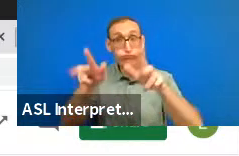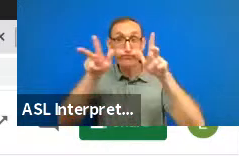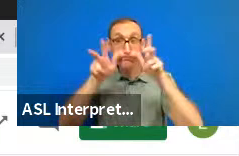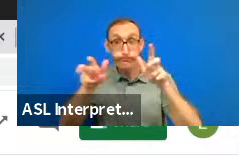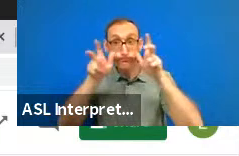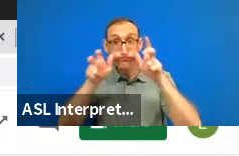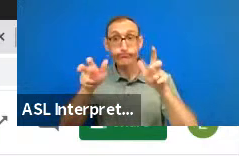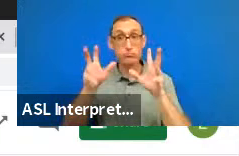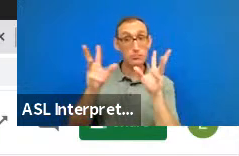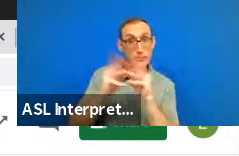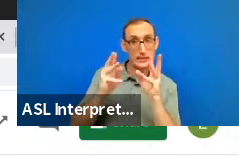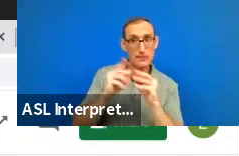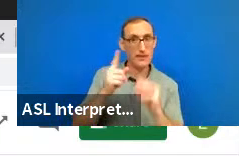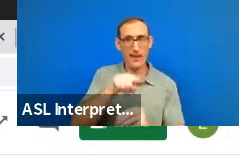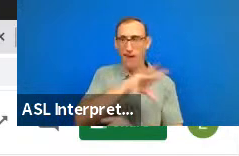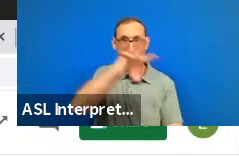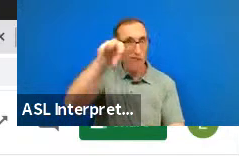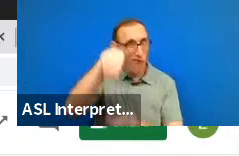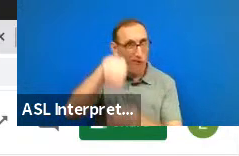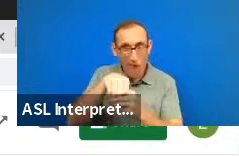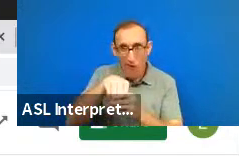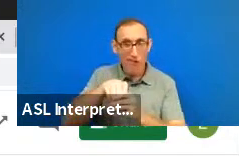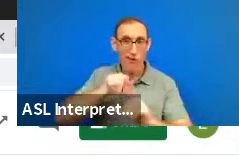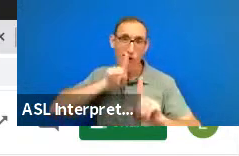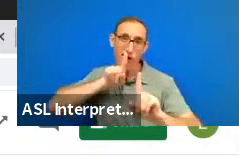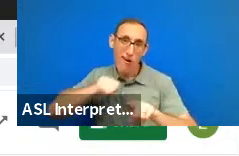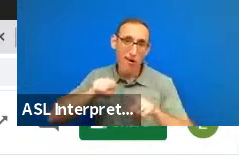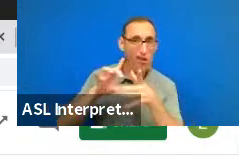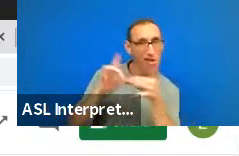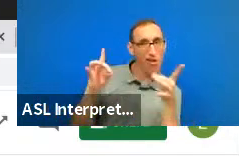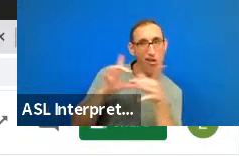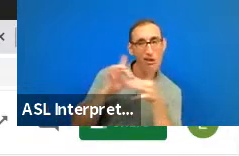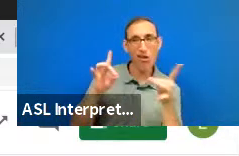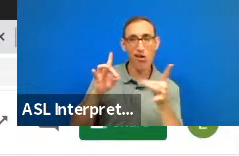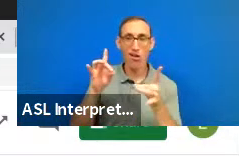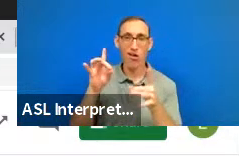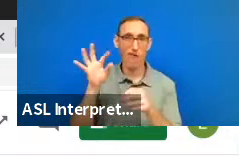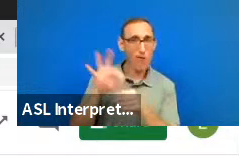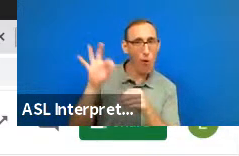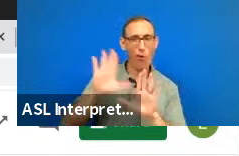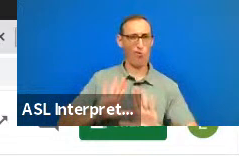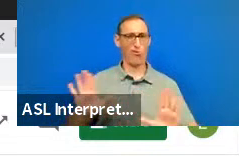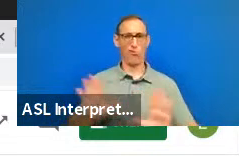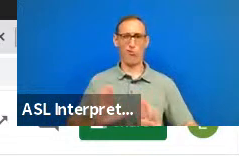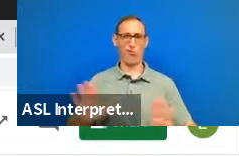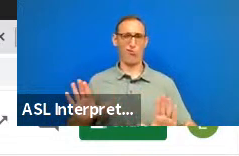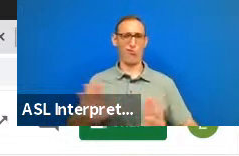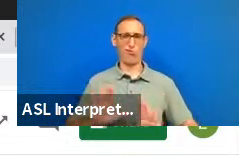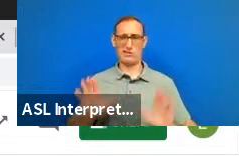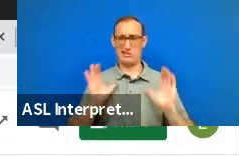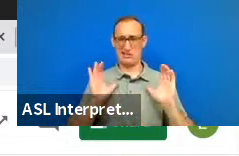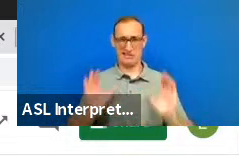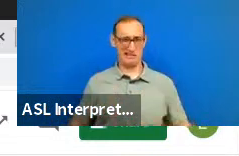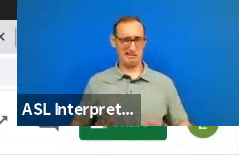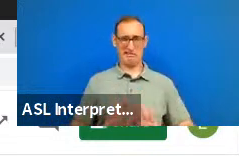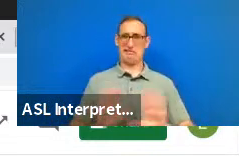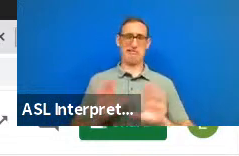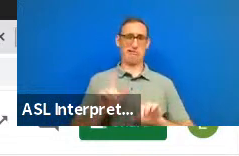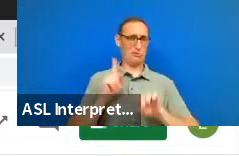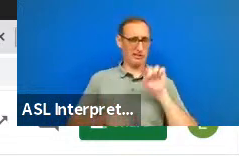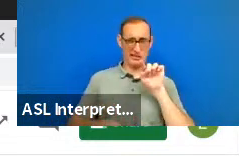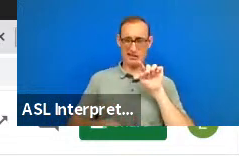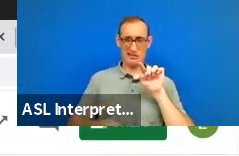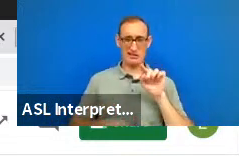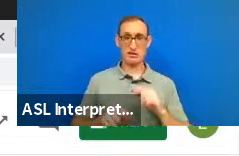these committee meetings. Now, when we are meeting in executive session with property, no, they cannot